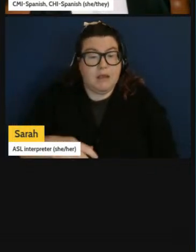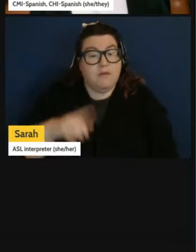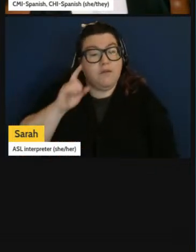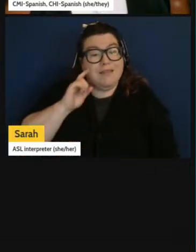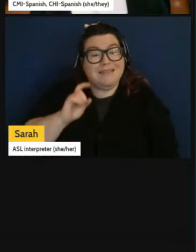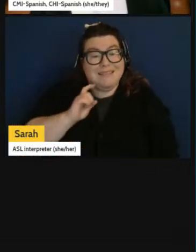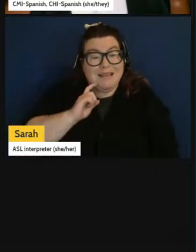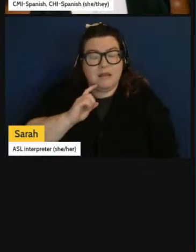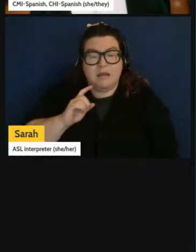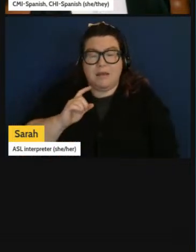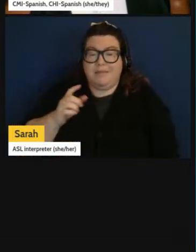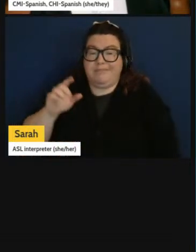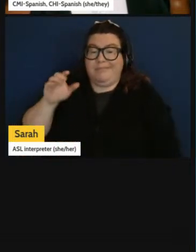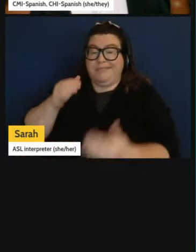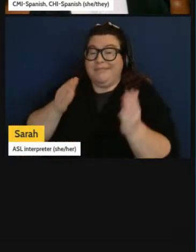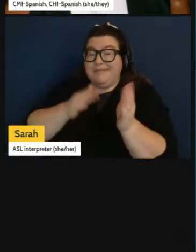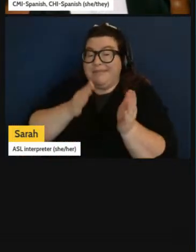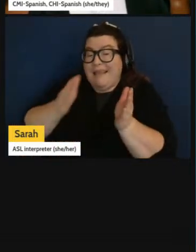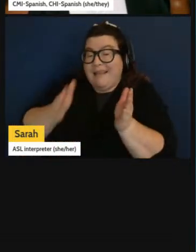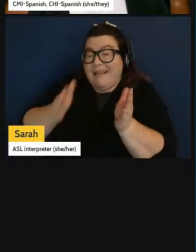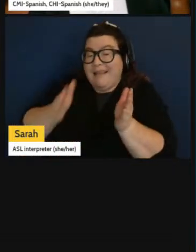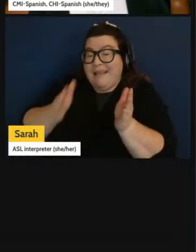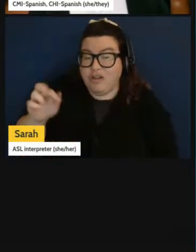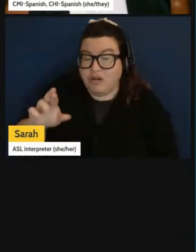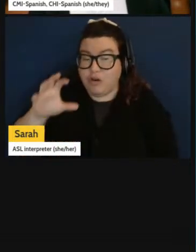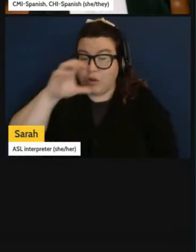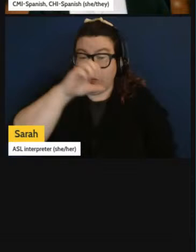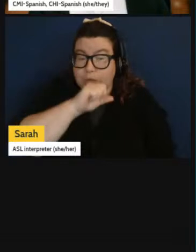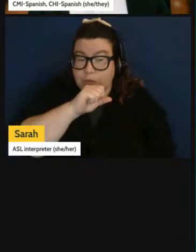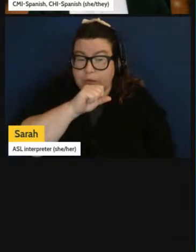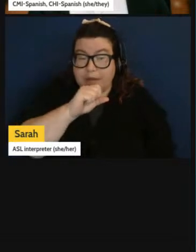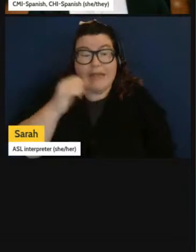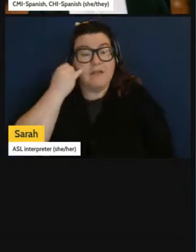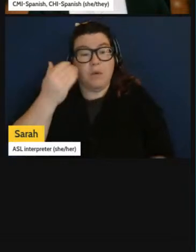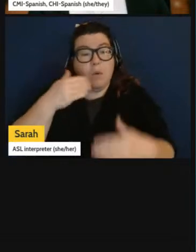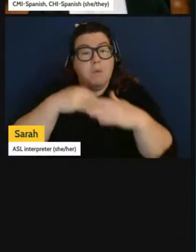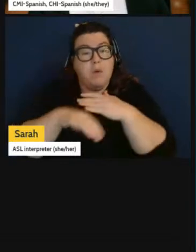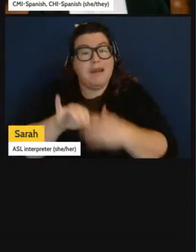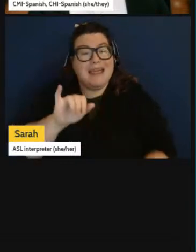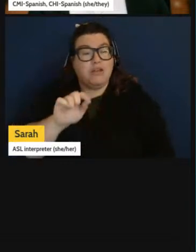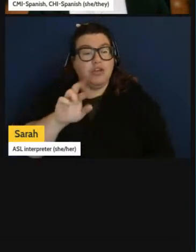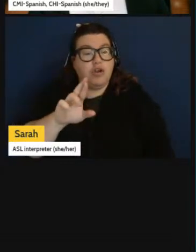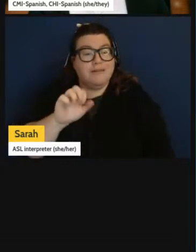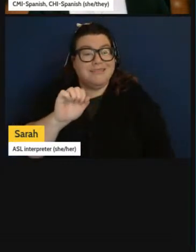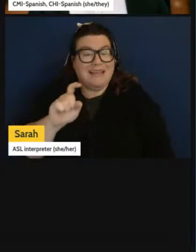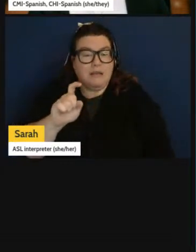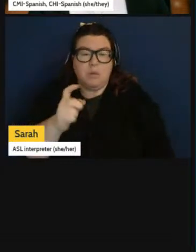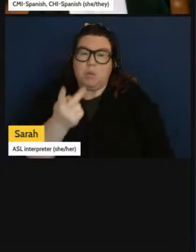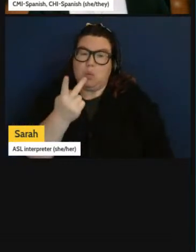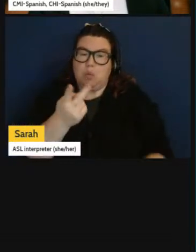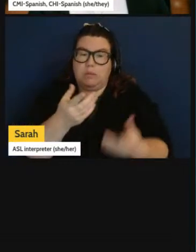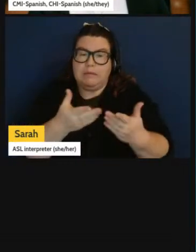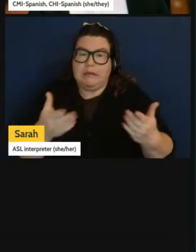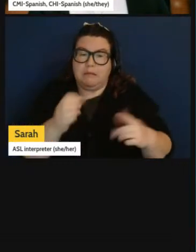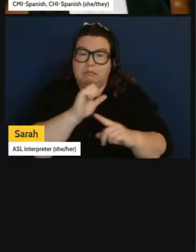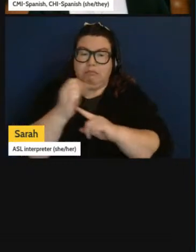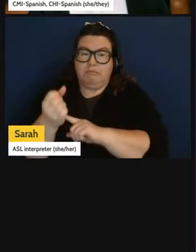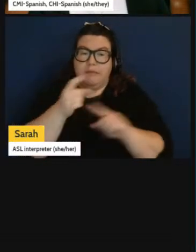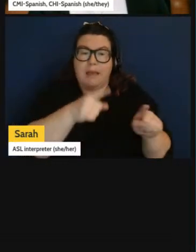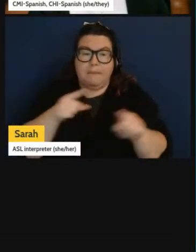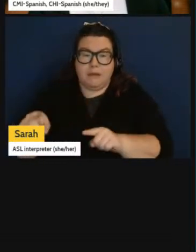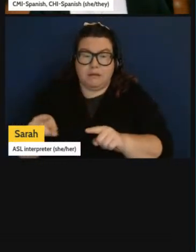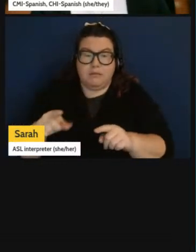is assumed, okay? Now, if someone is born intersex, one of two things usually happens. They're born